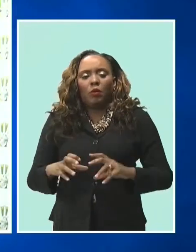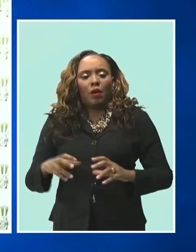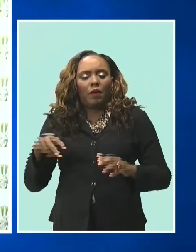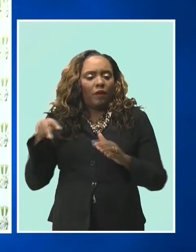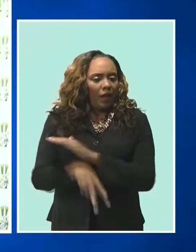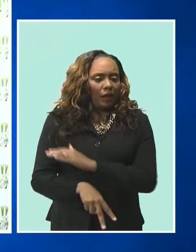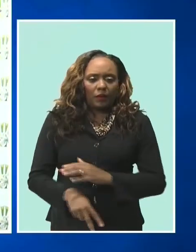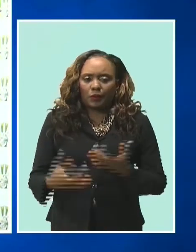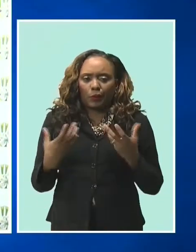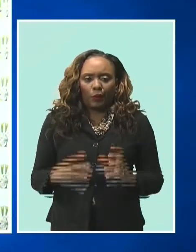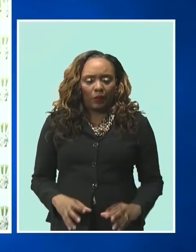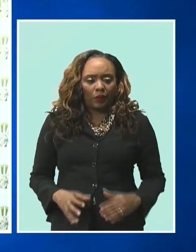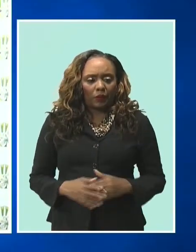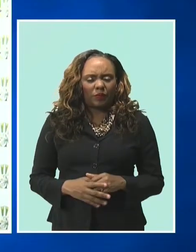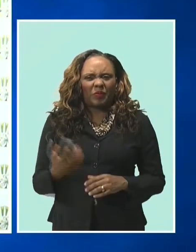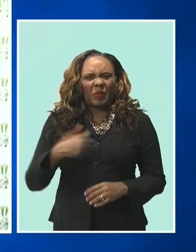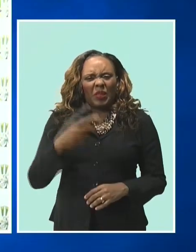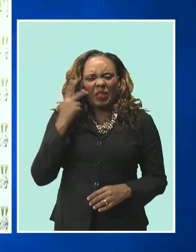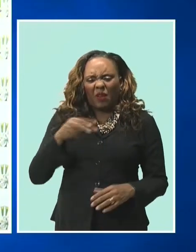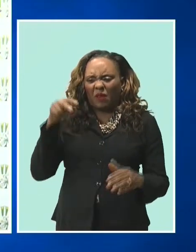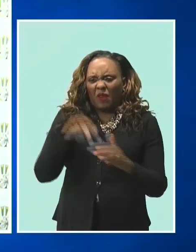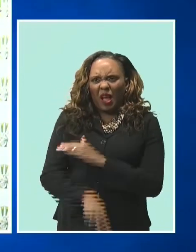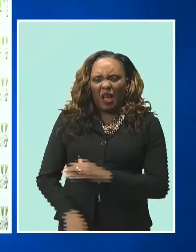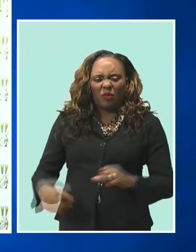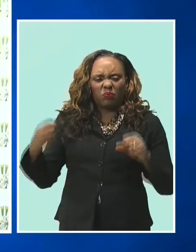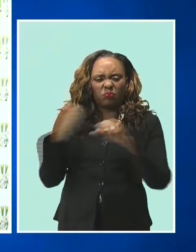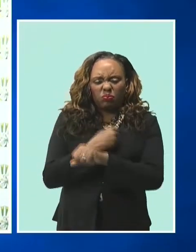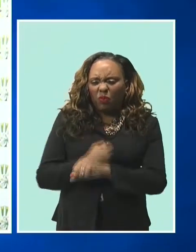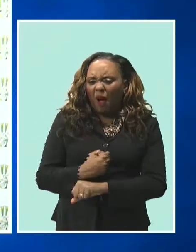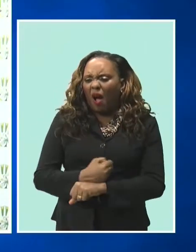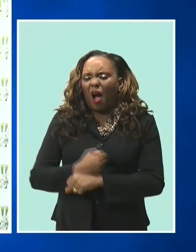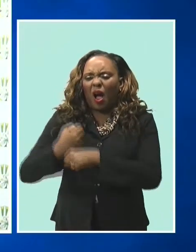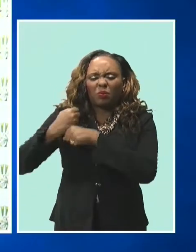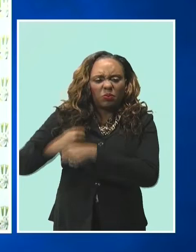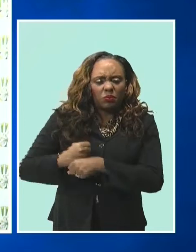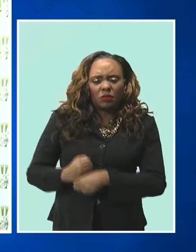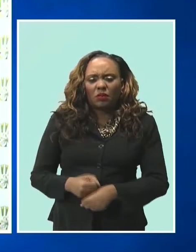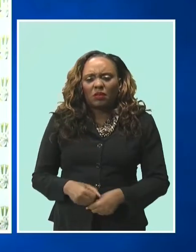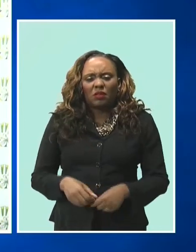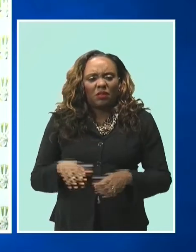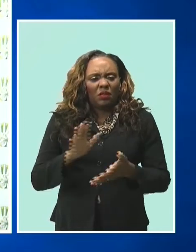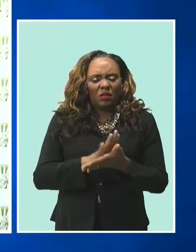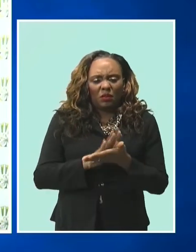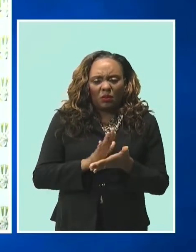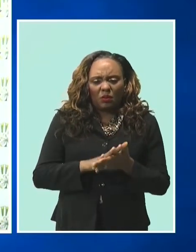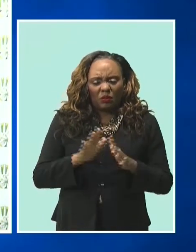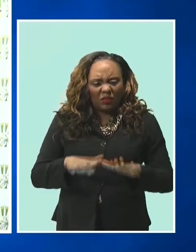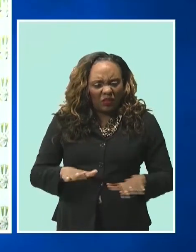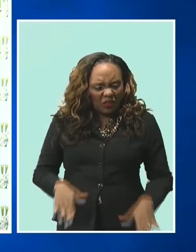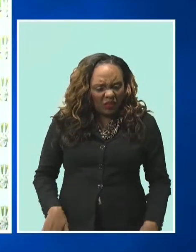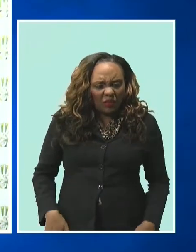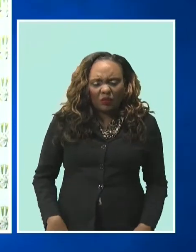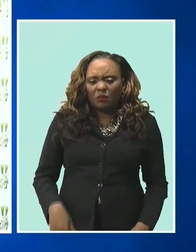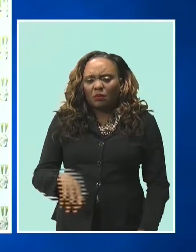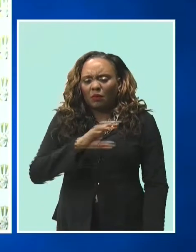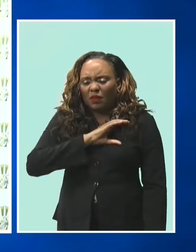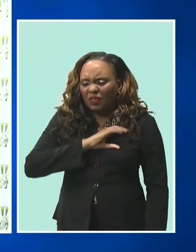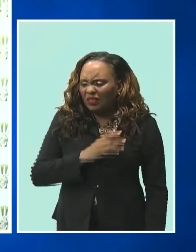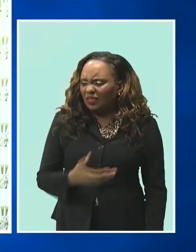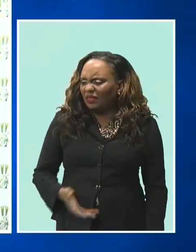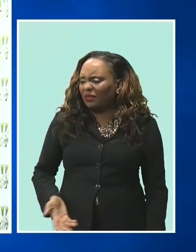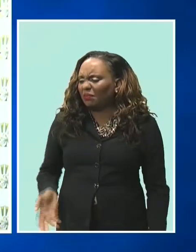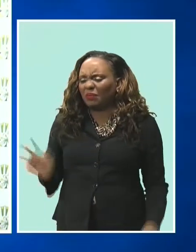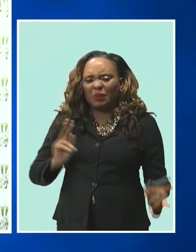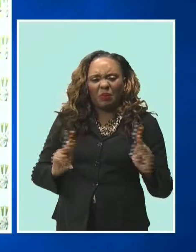all witnessed the lawlessness and violence that have been unleashed on innocent school children, citizens, and police officers in